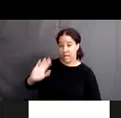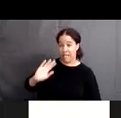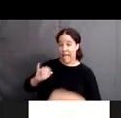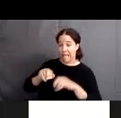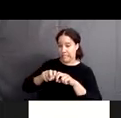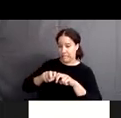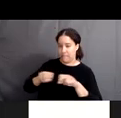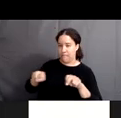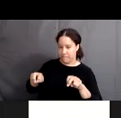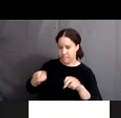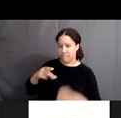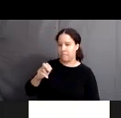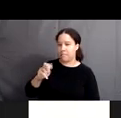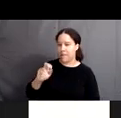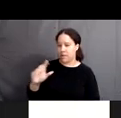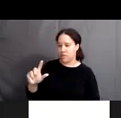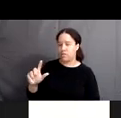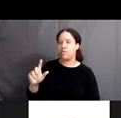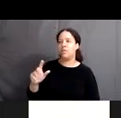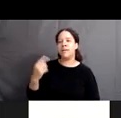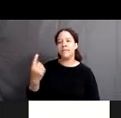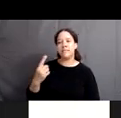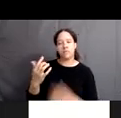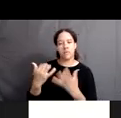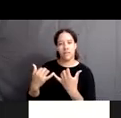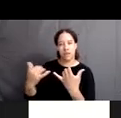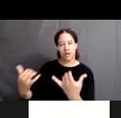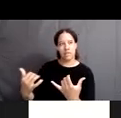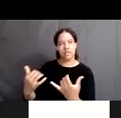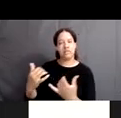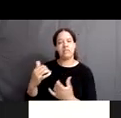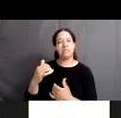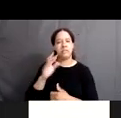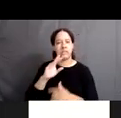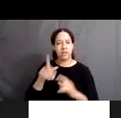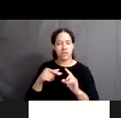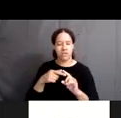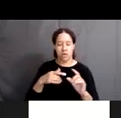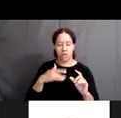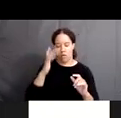I recall somebody in the audience talking about how burnout